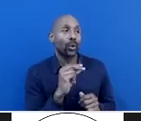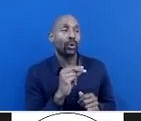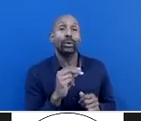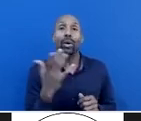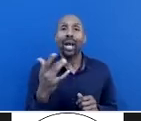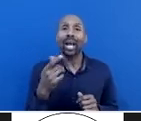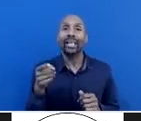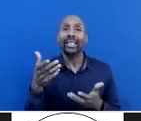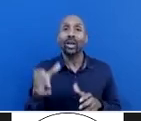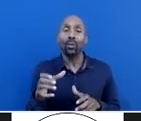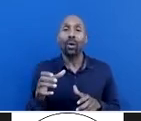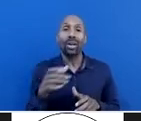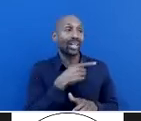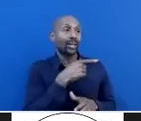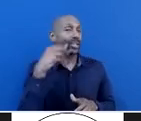was coming to him.